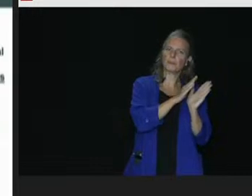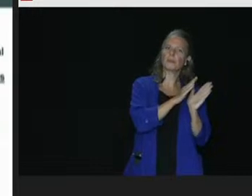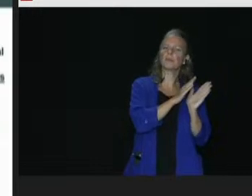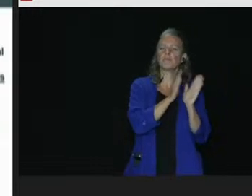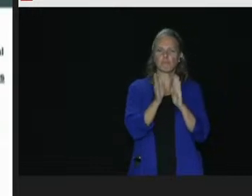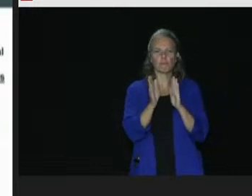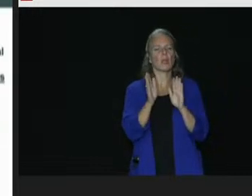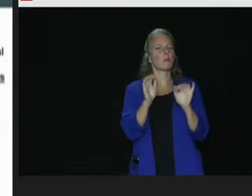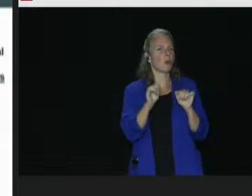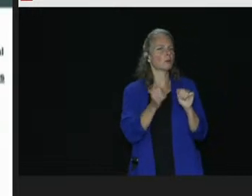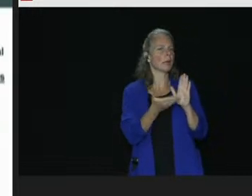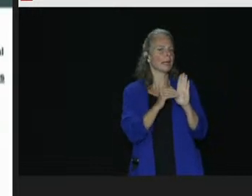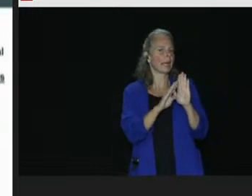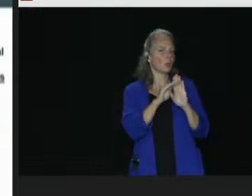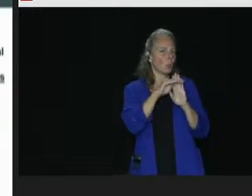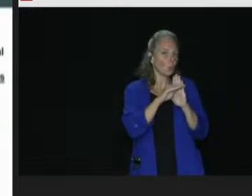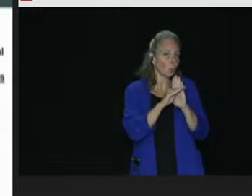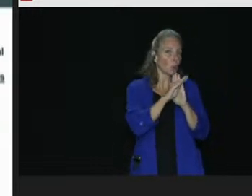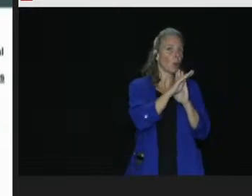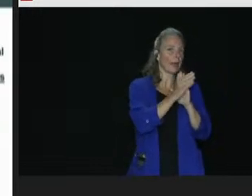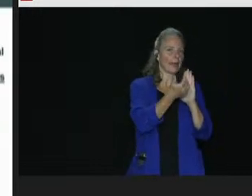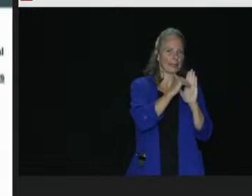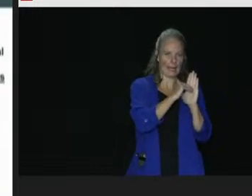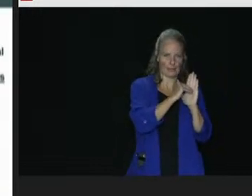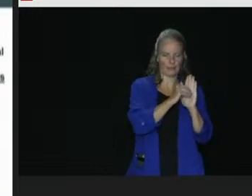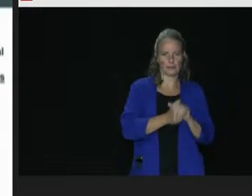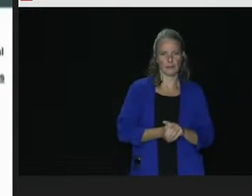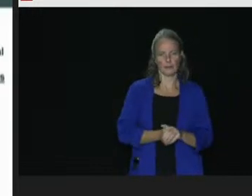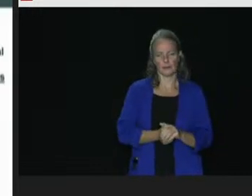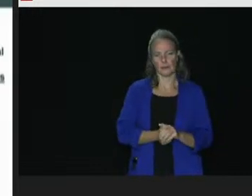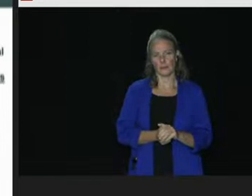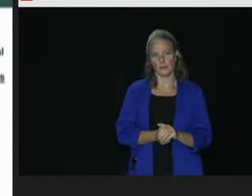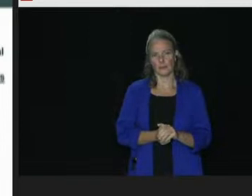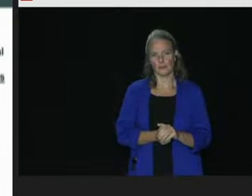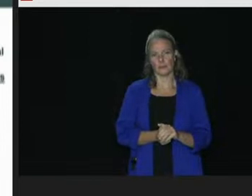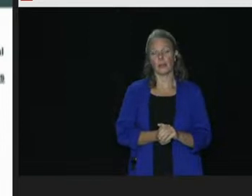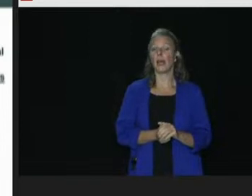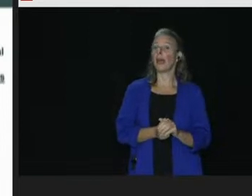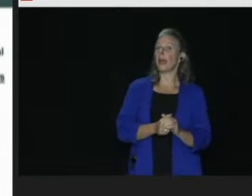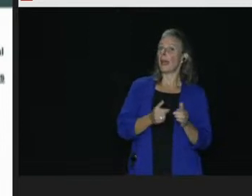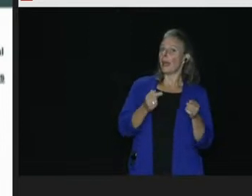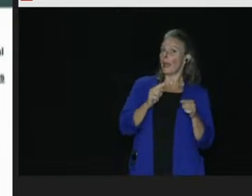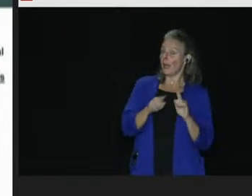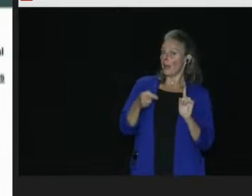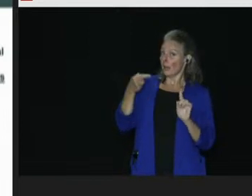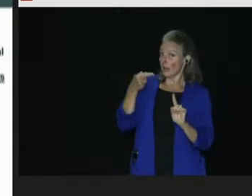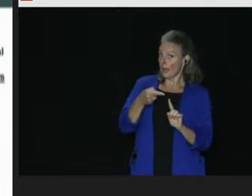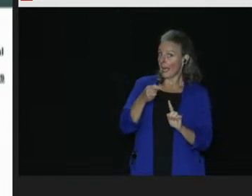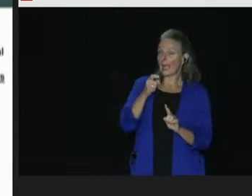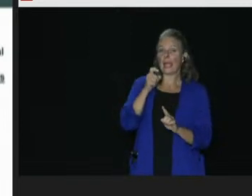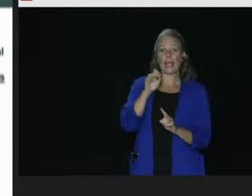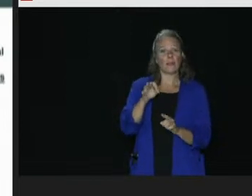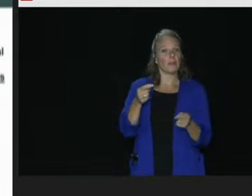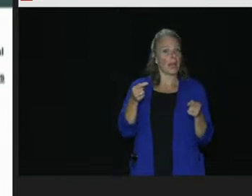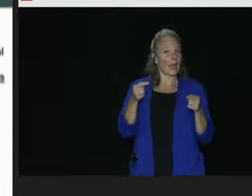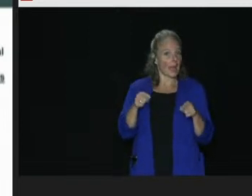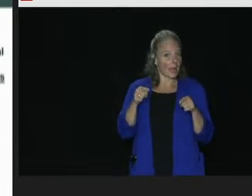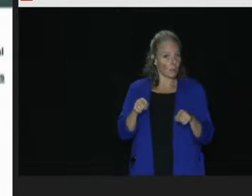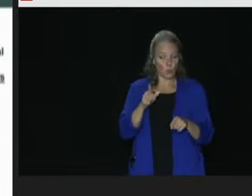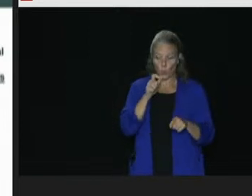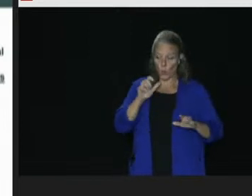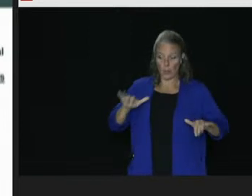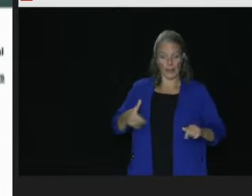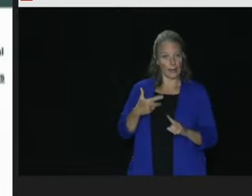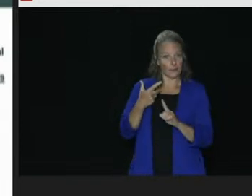get another bump later on. But what you're trying to do also is that if infections were going through the unvaccinated